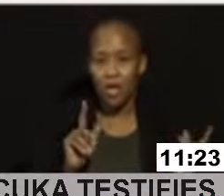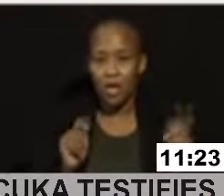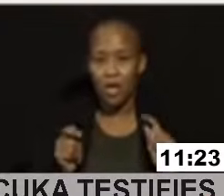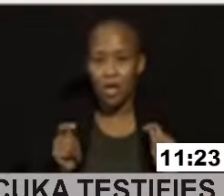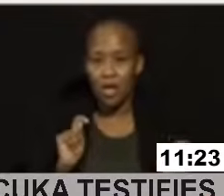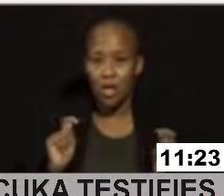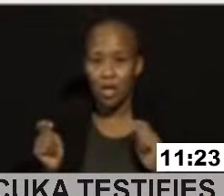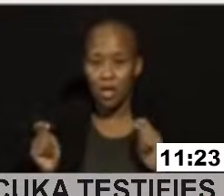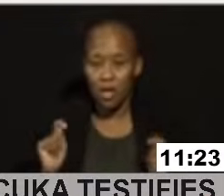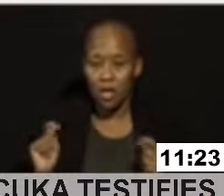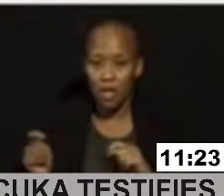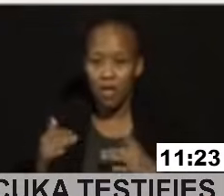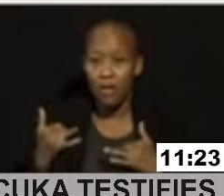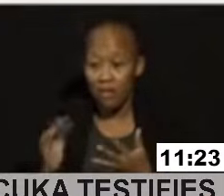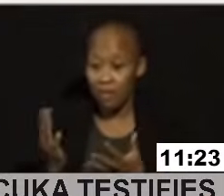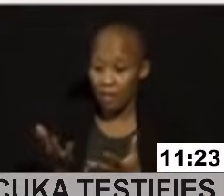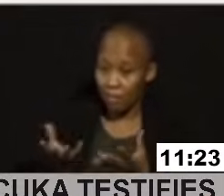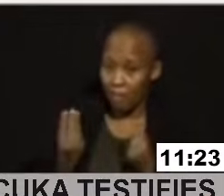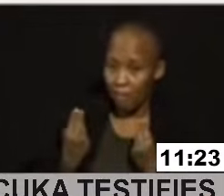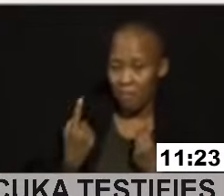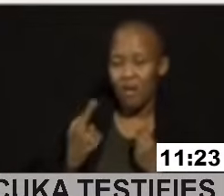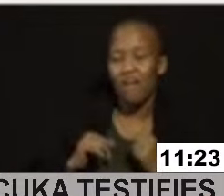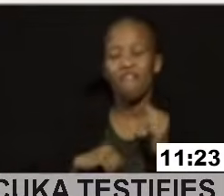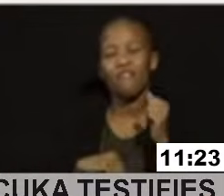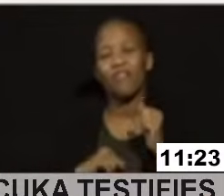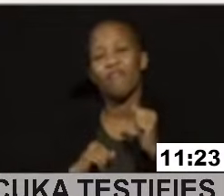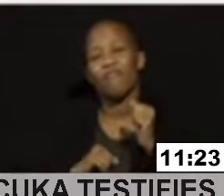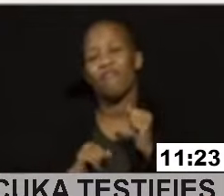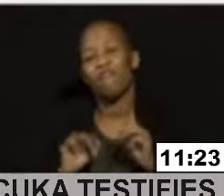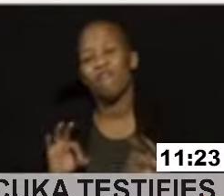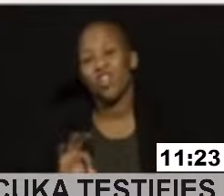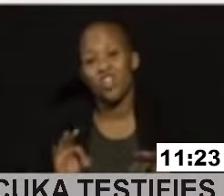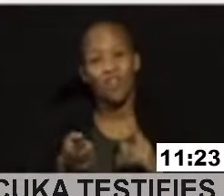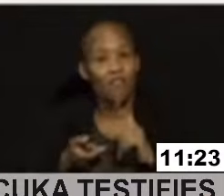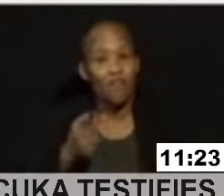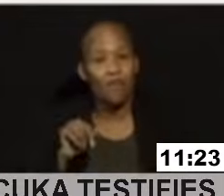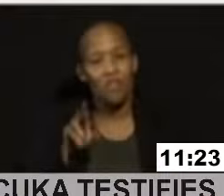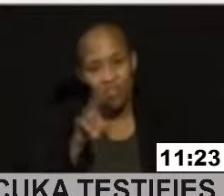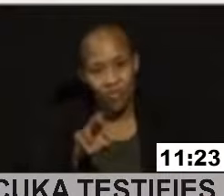furniture from the Reserve Bank. That's how I started my office.